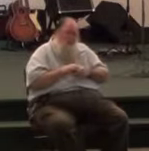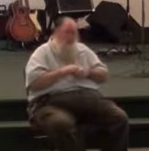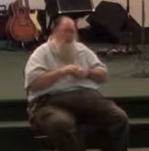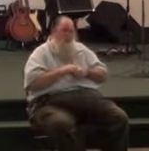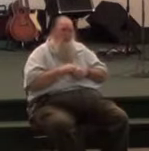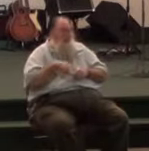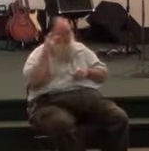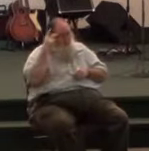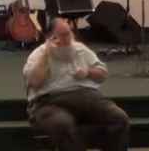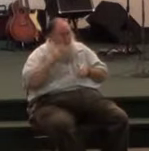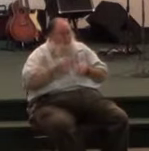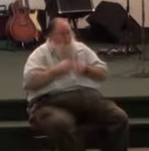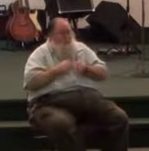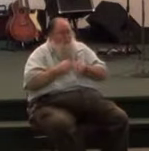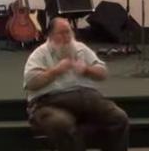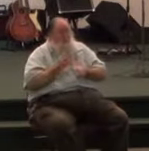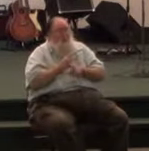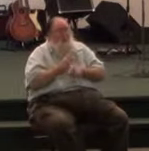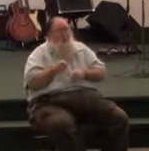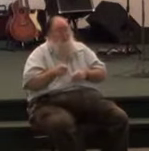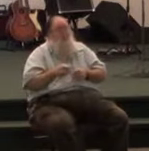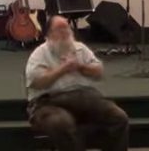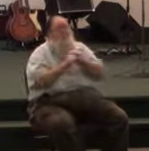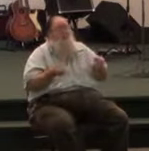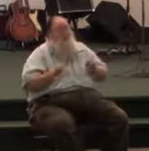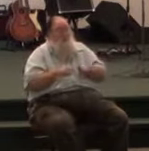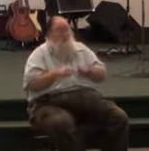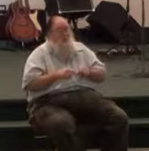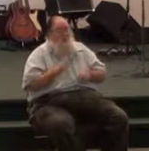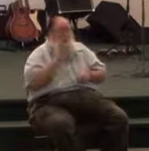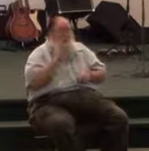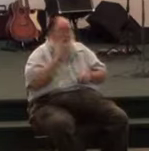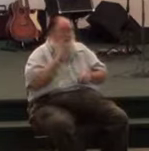him safe while he preached the word. The followers took care of Saul.